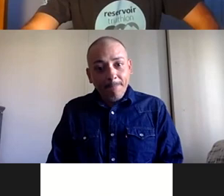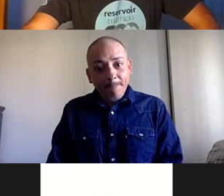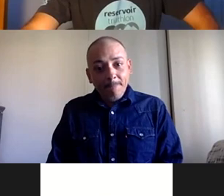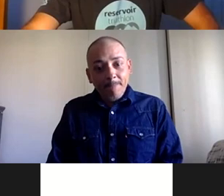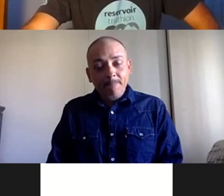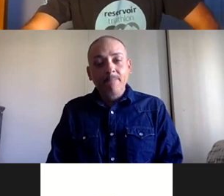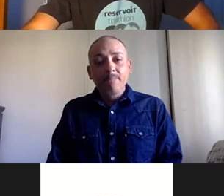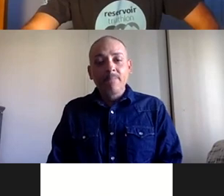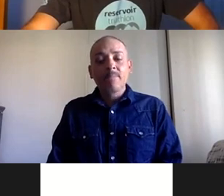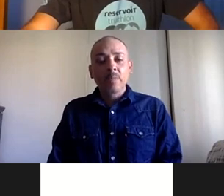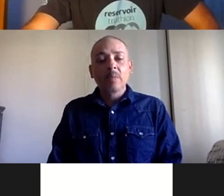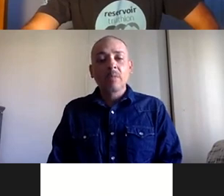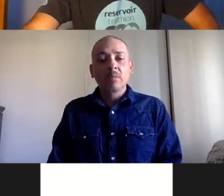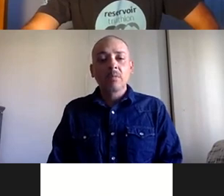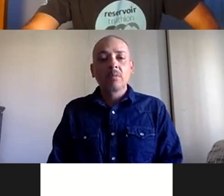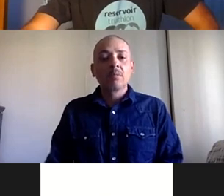There are three